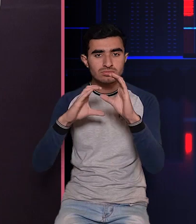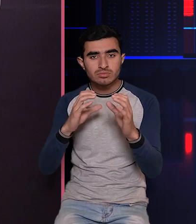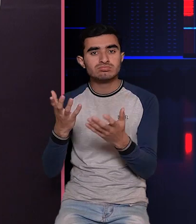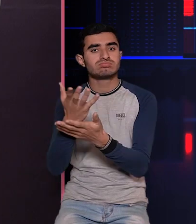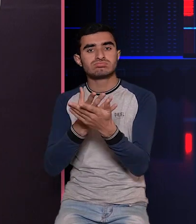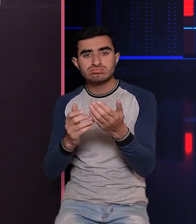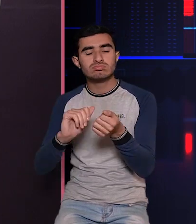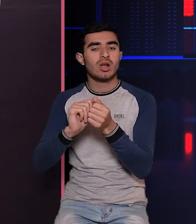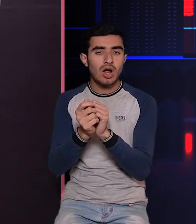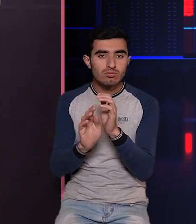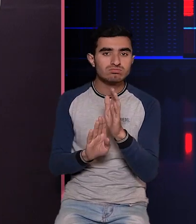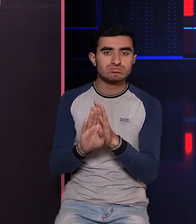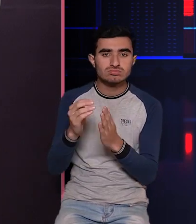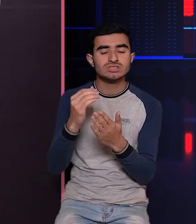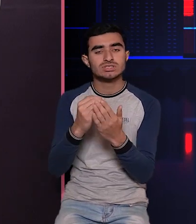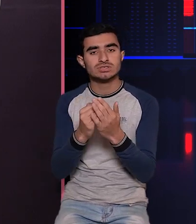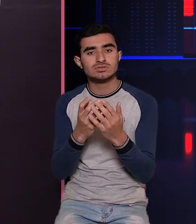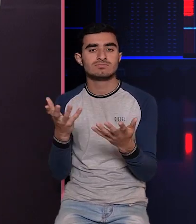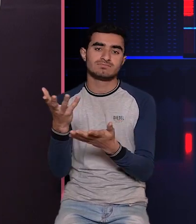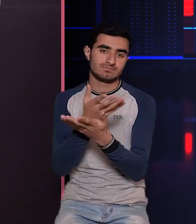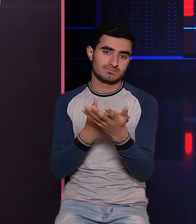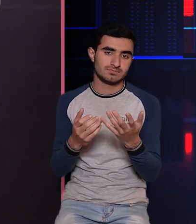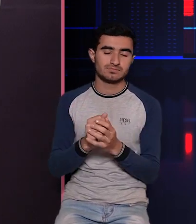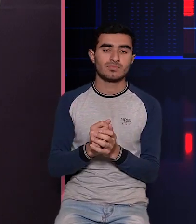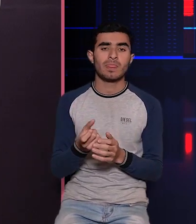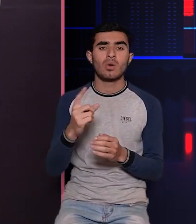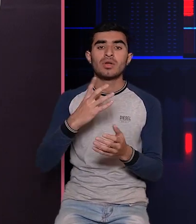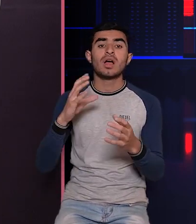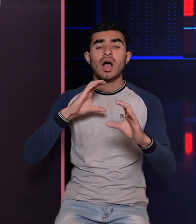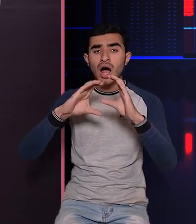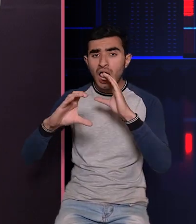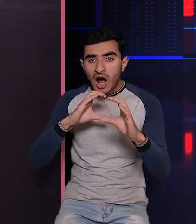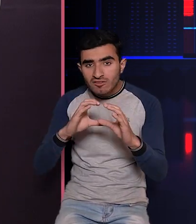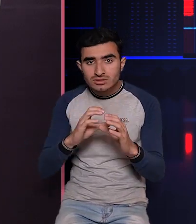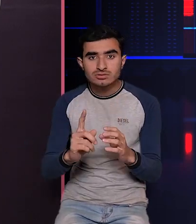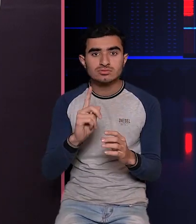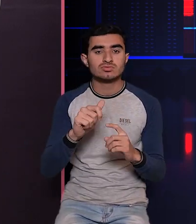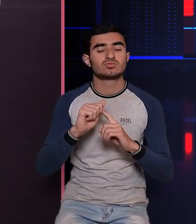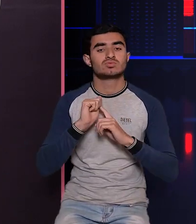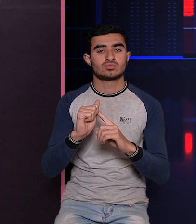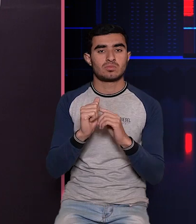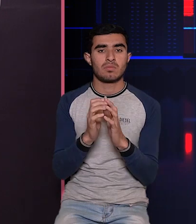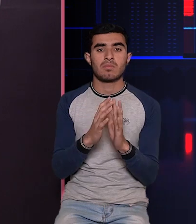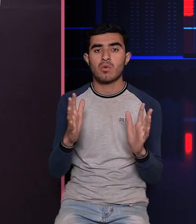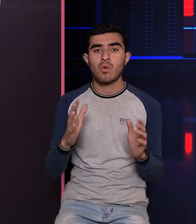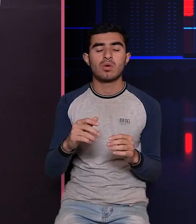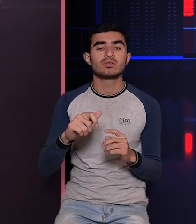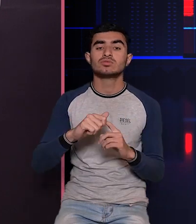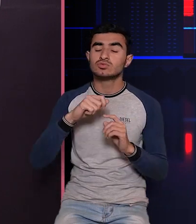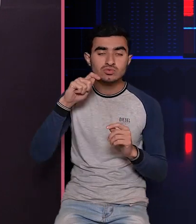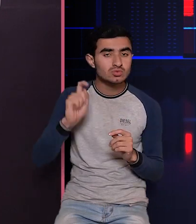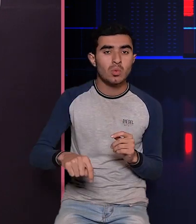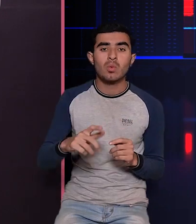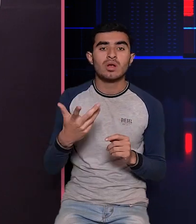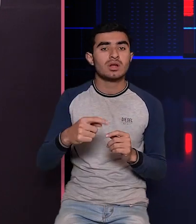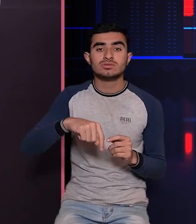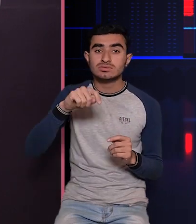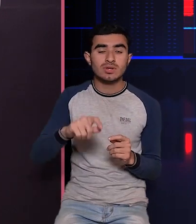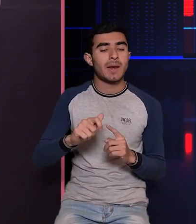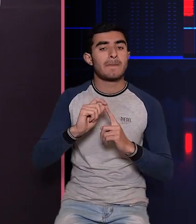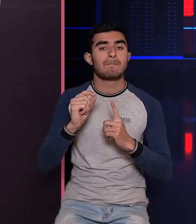think these conversations are very important, especially for a country like Pakistan, and especially for a cultural city like